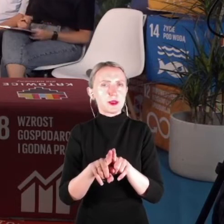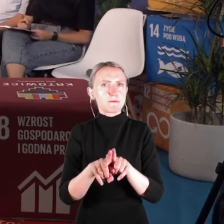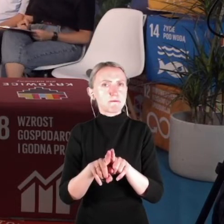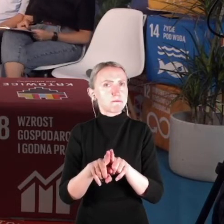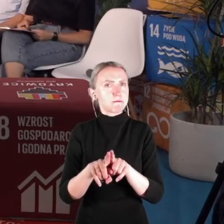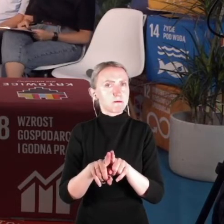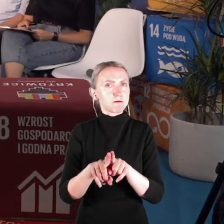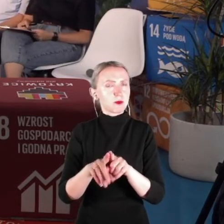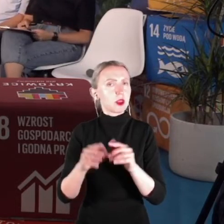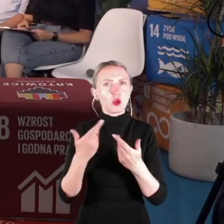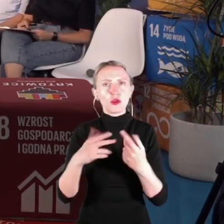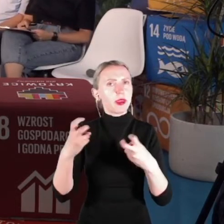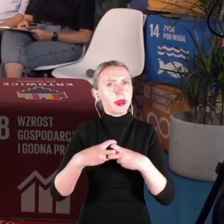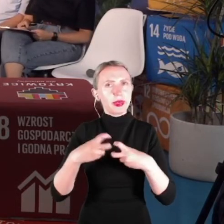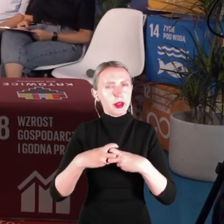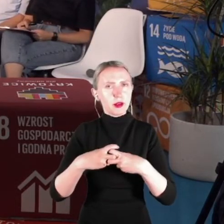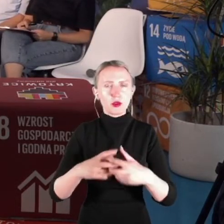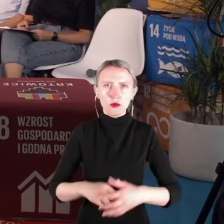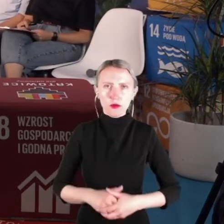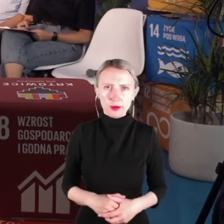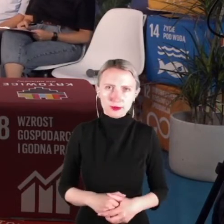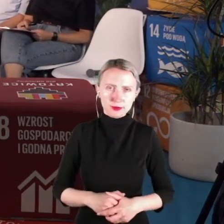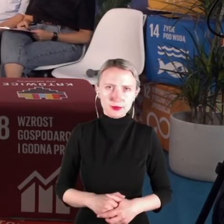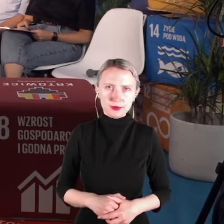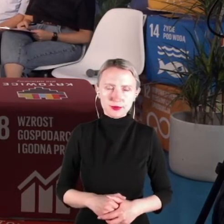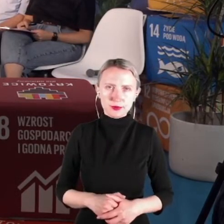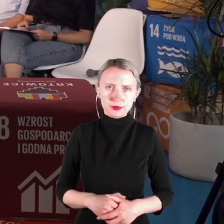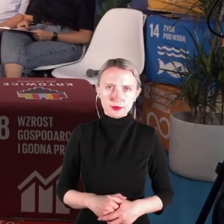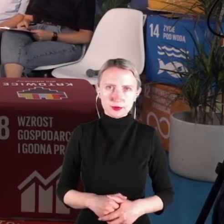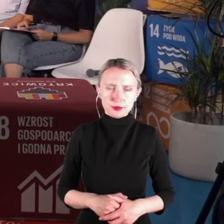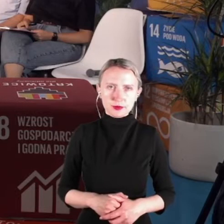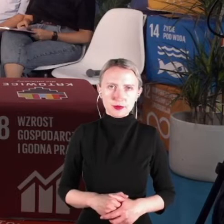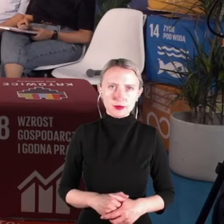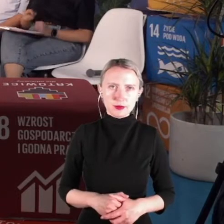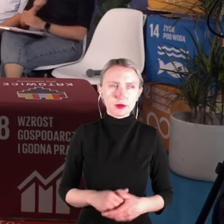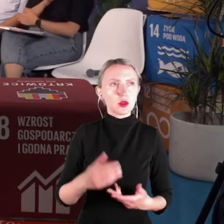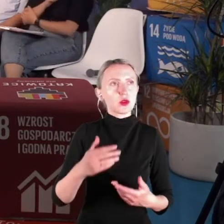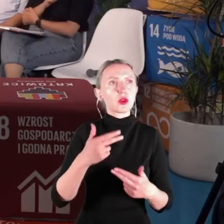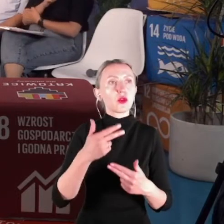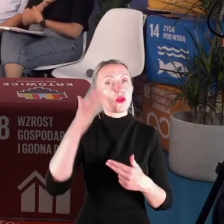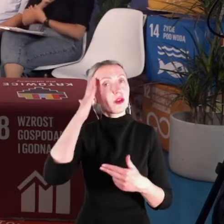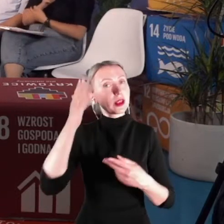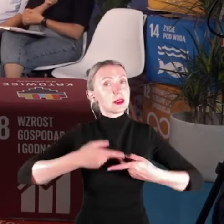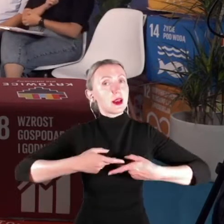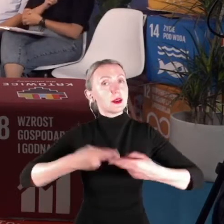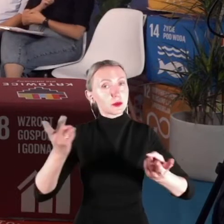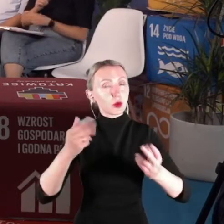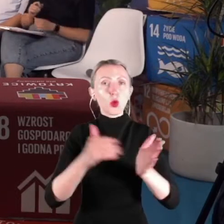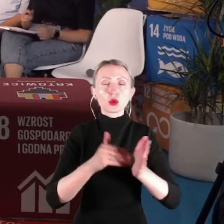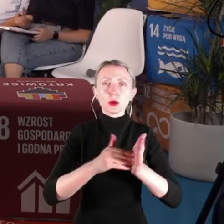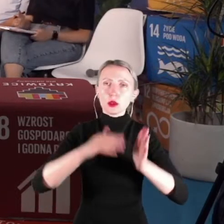course we need to focus more on infrastructural dimension of military strains worldwide and really take this kind